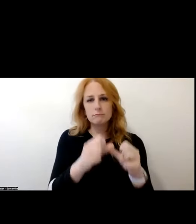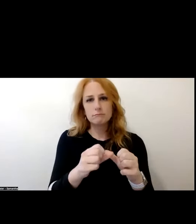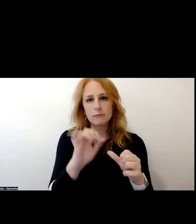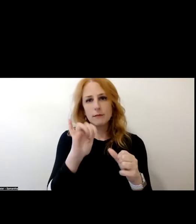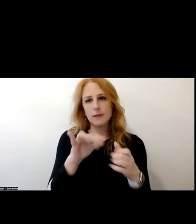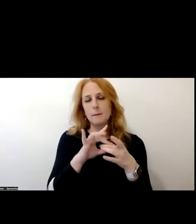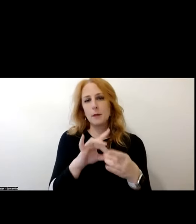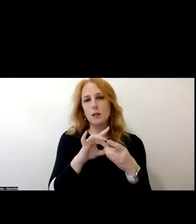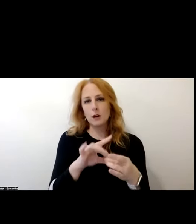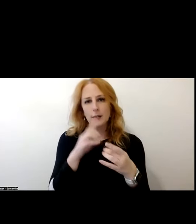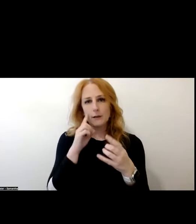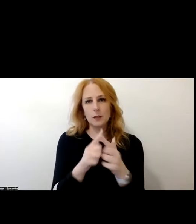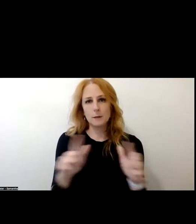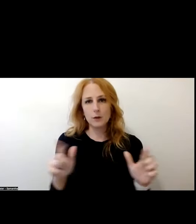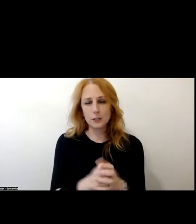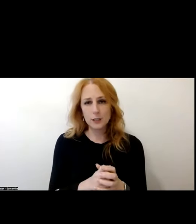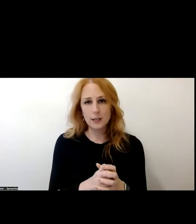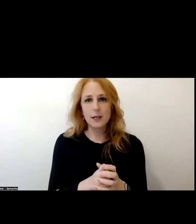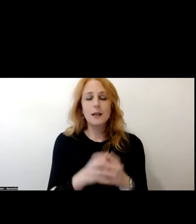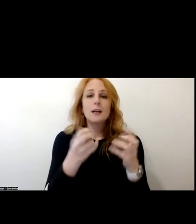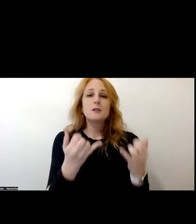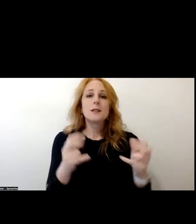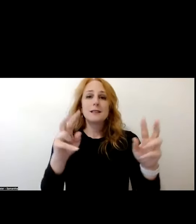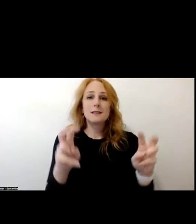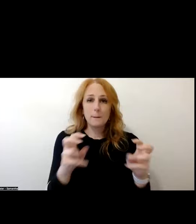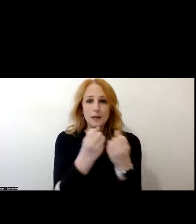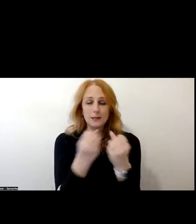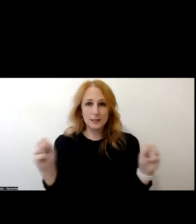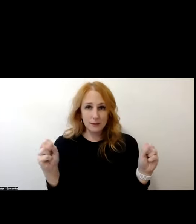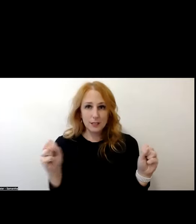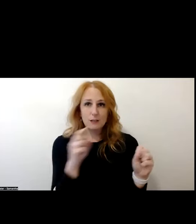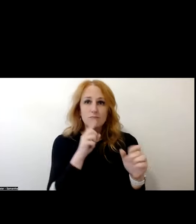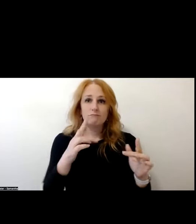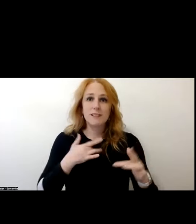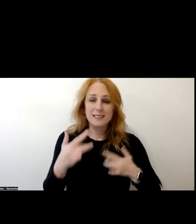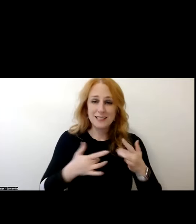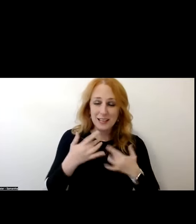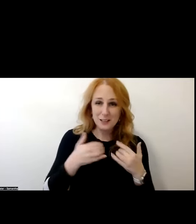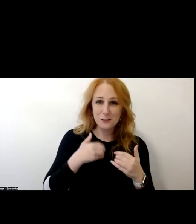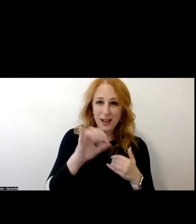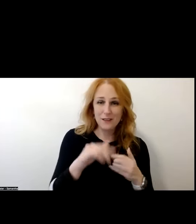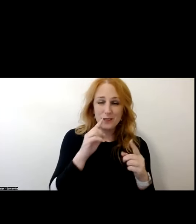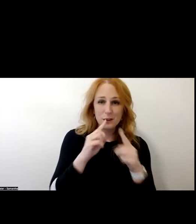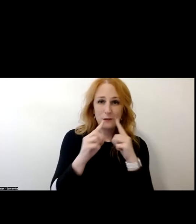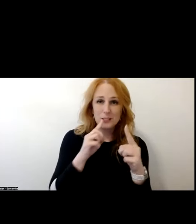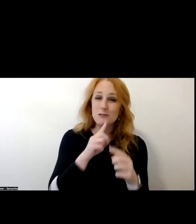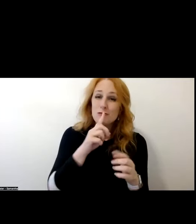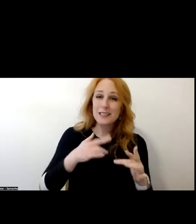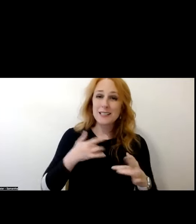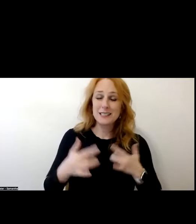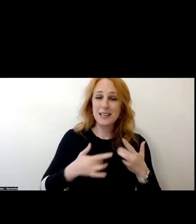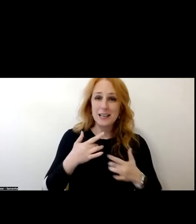Again, today's topic is safety. We're really excited to have this conversation with the folks who are going to be on here, and especially excited that Kiyoko Thomas will be moderating for